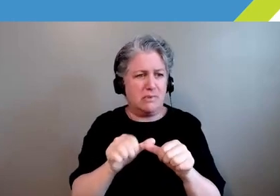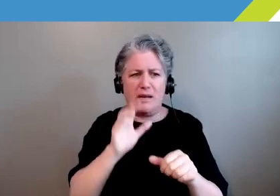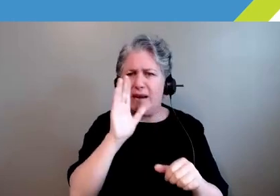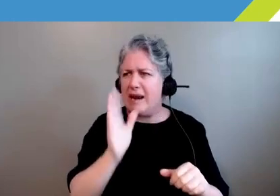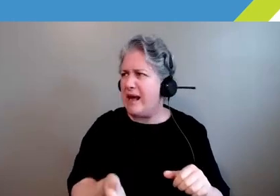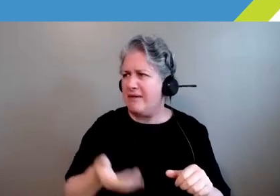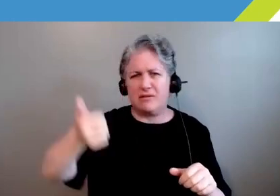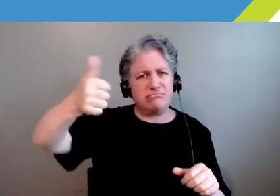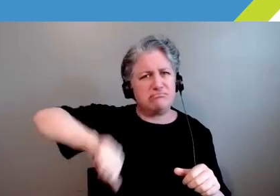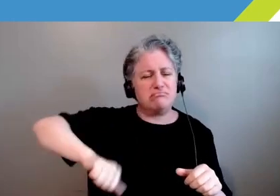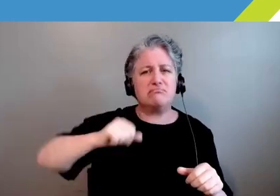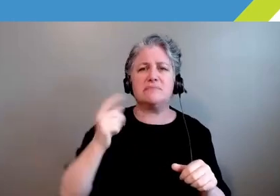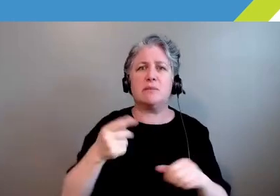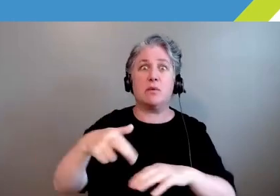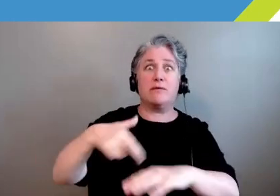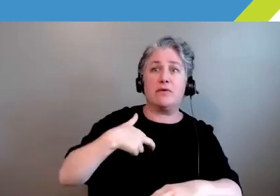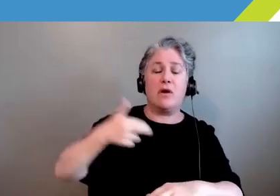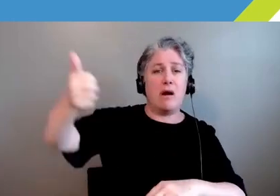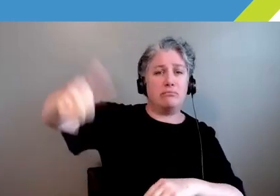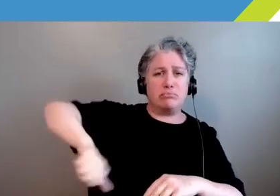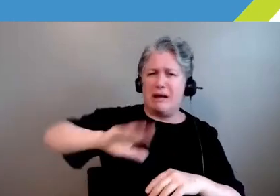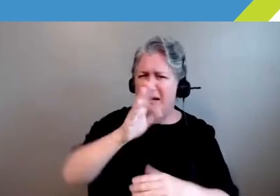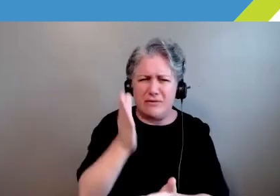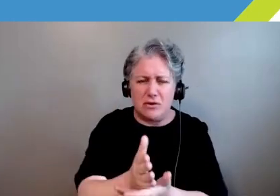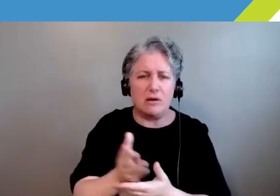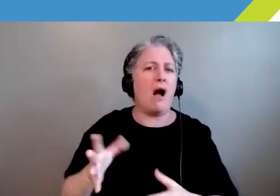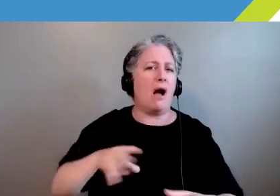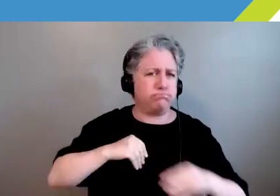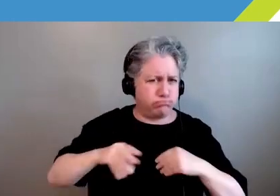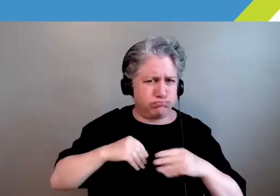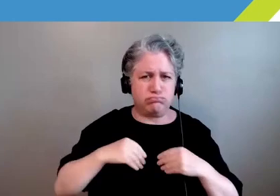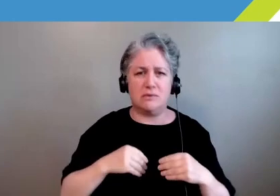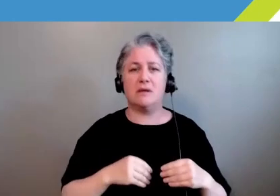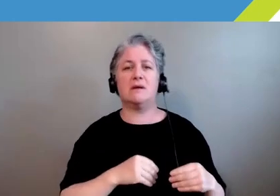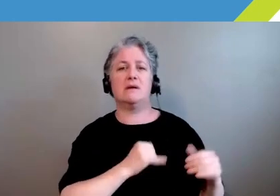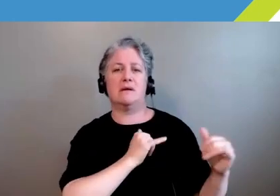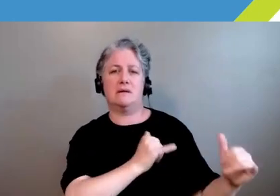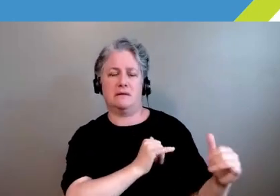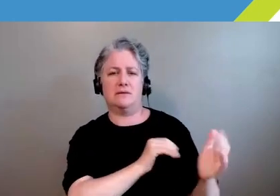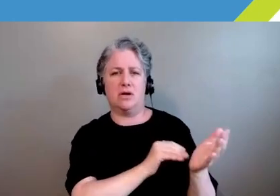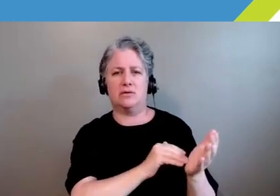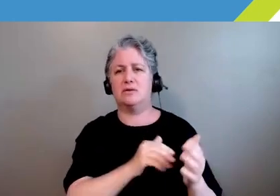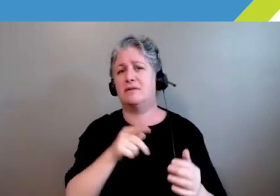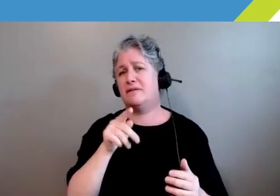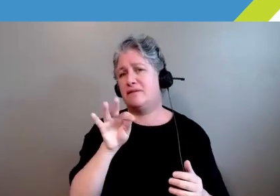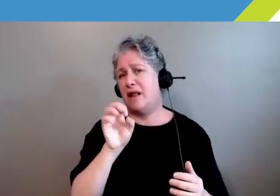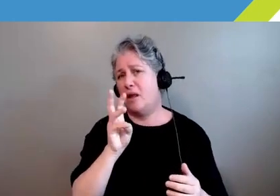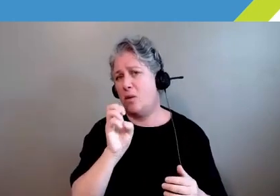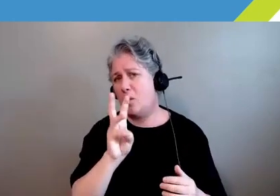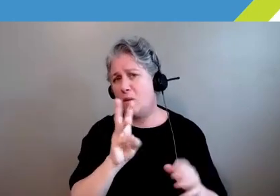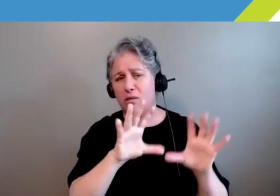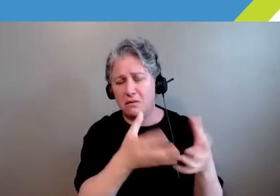turned down a referral to see someone with PSC. I've got a colleague, I've got a few fellows, I've got PhDs, and I've got a team